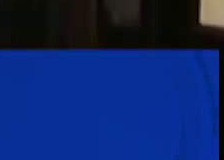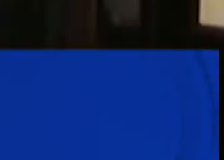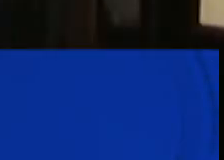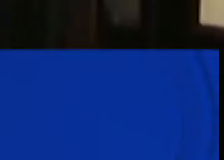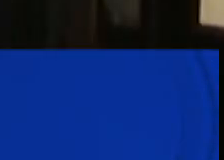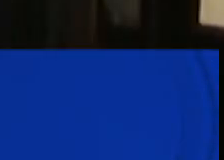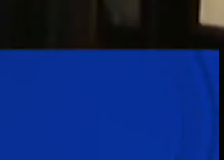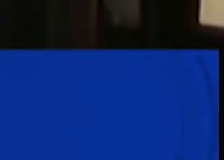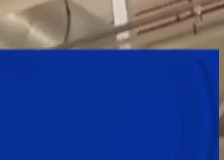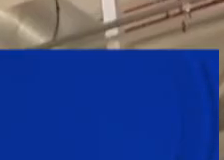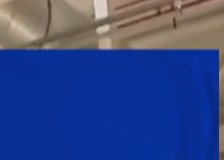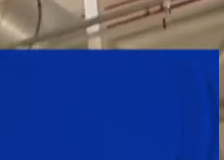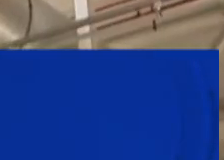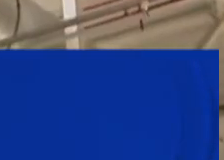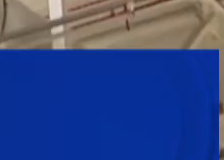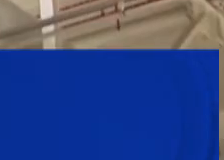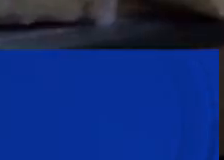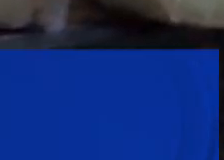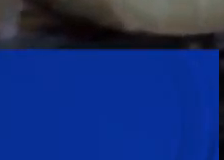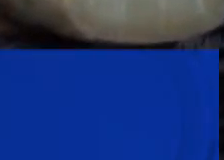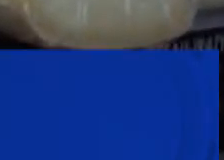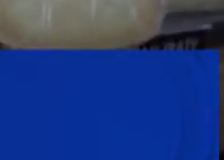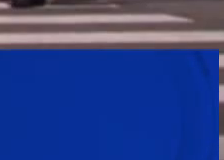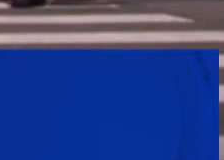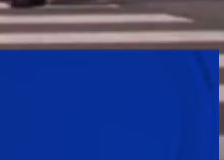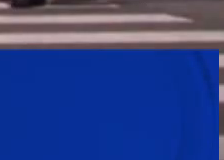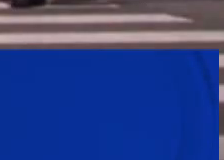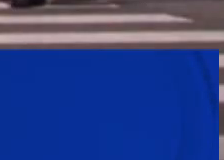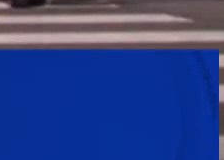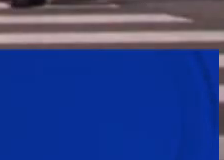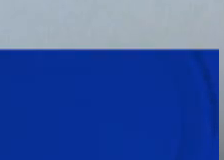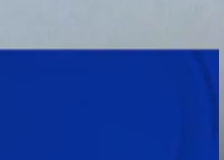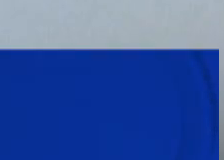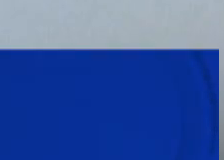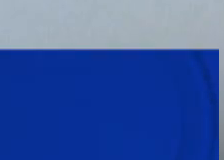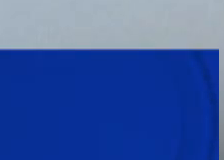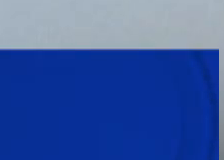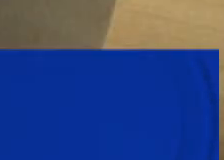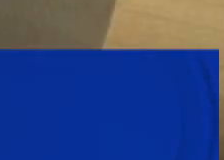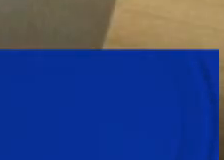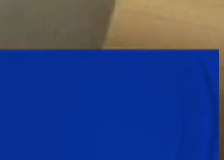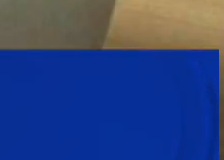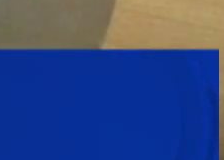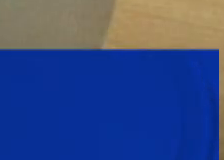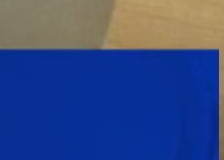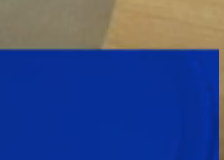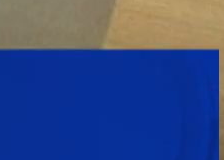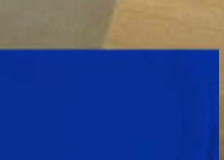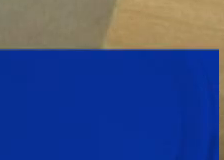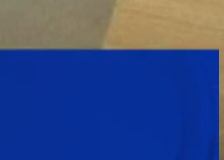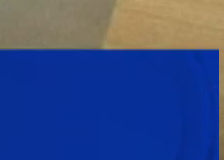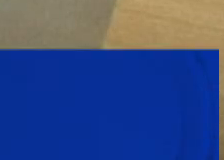sus exportaciones para enfrentar la creciente competencia que le supone una China que no detiene su expansión.